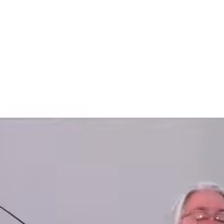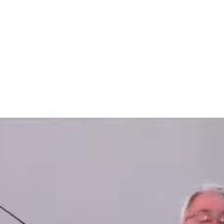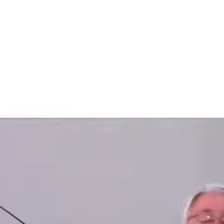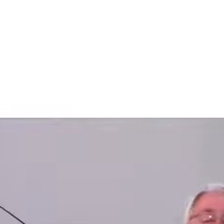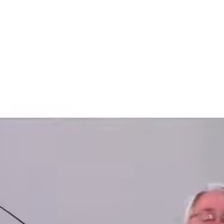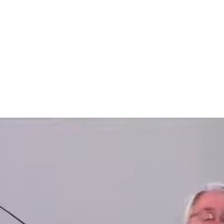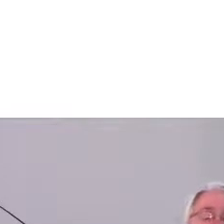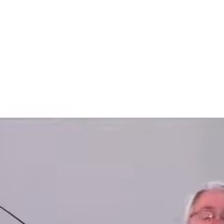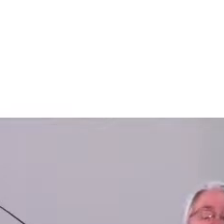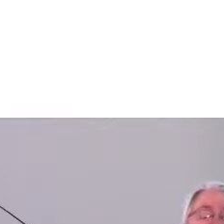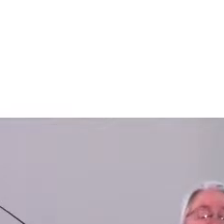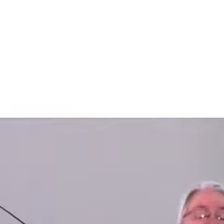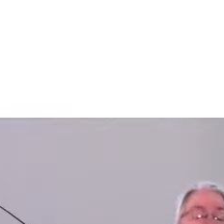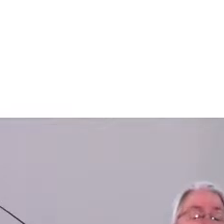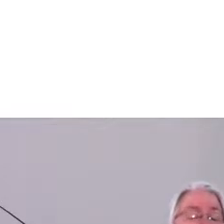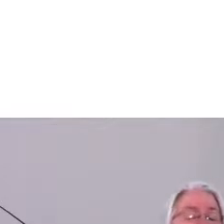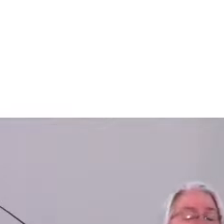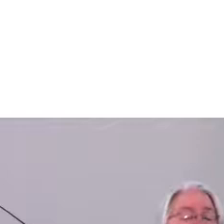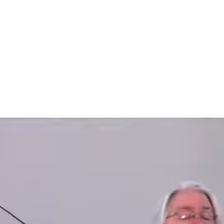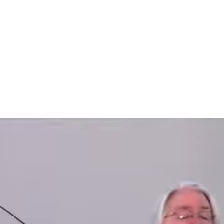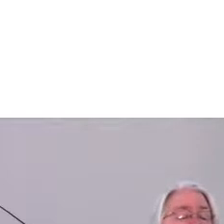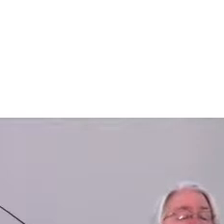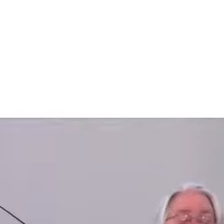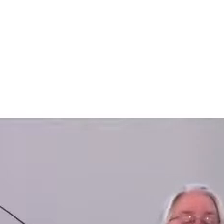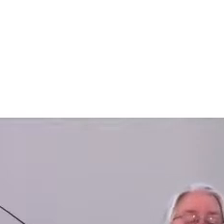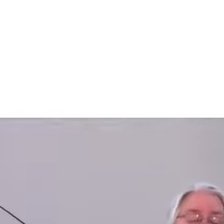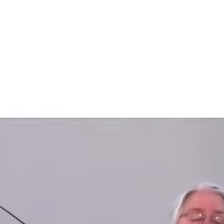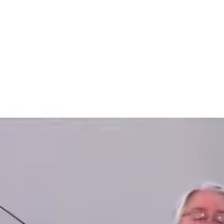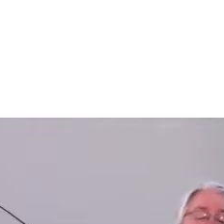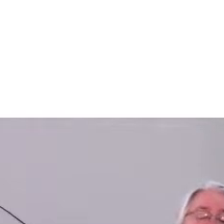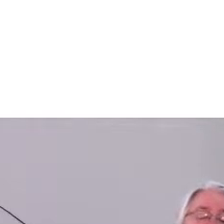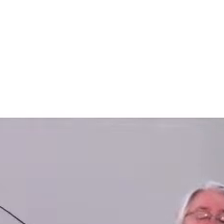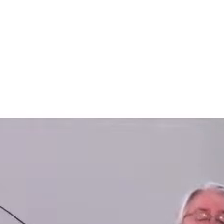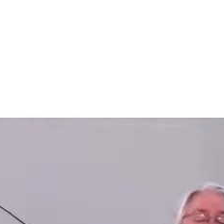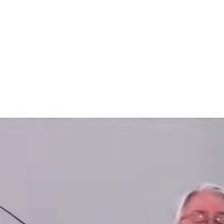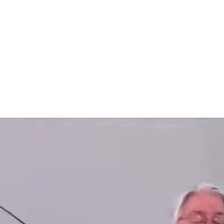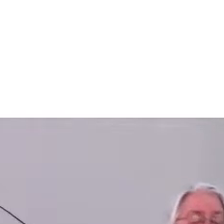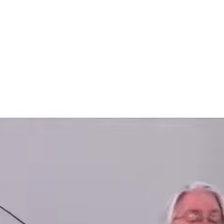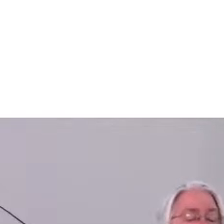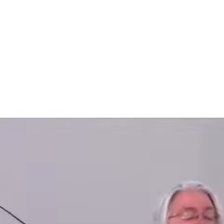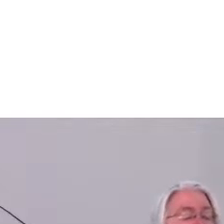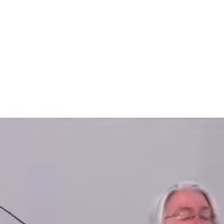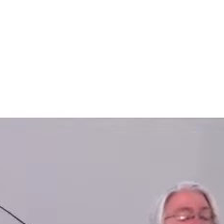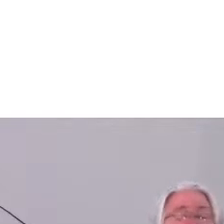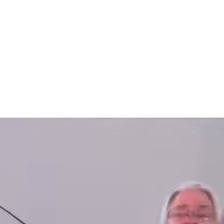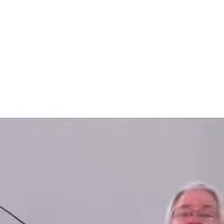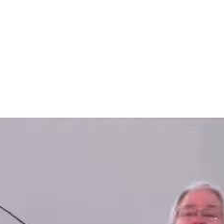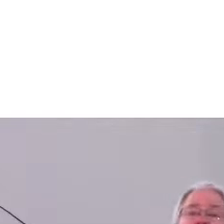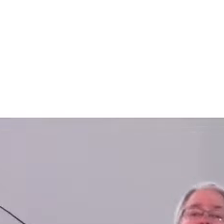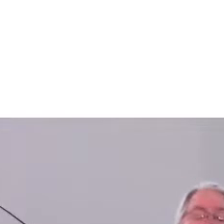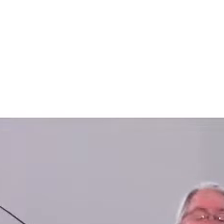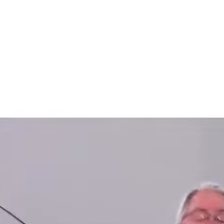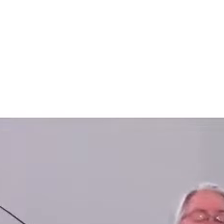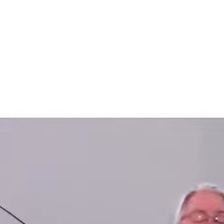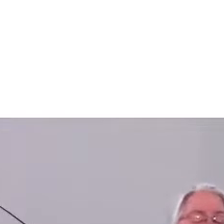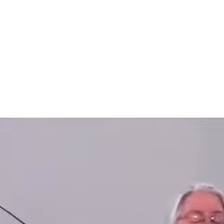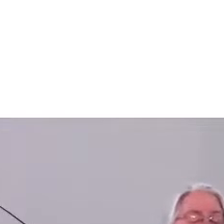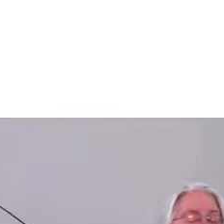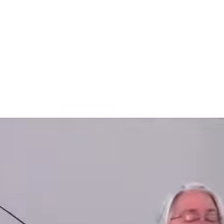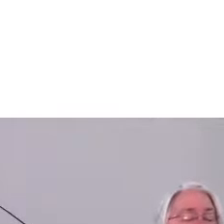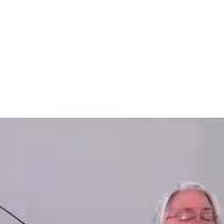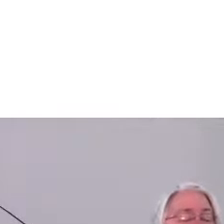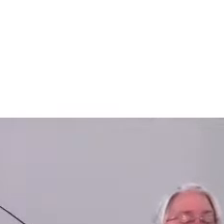generations. Oh, we'll build a land of people so bold. Come,